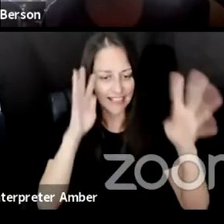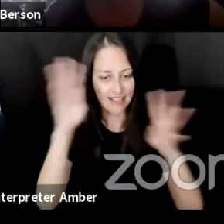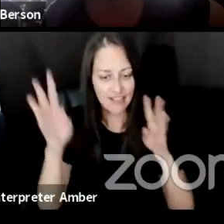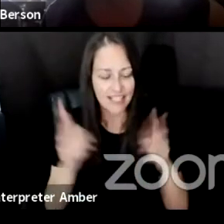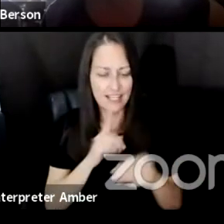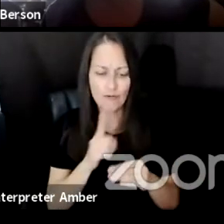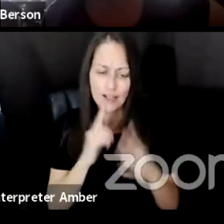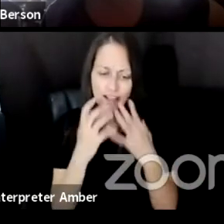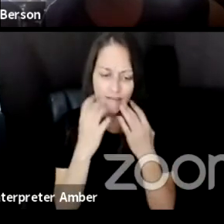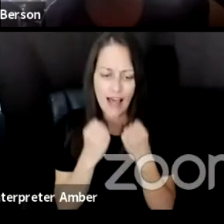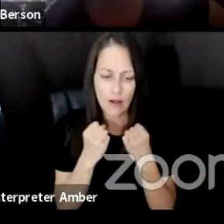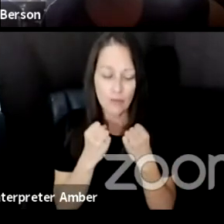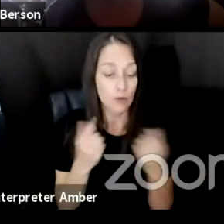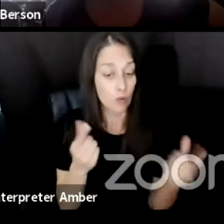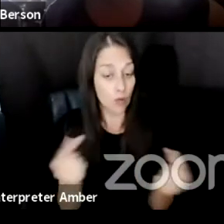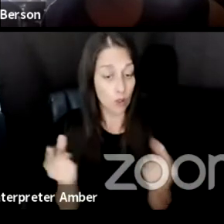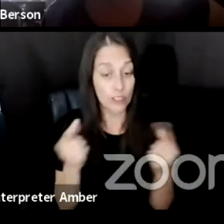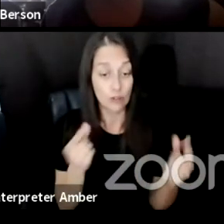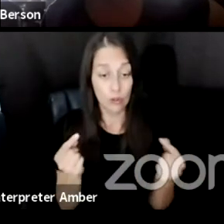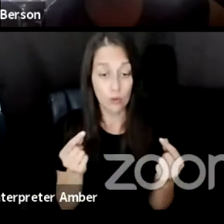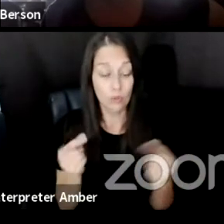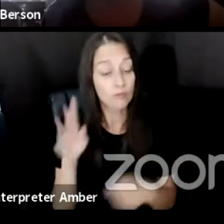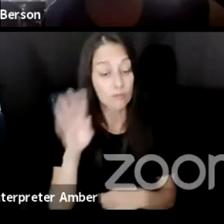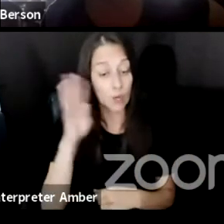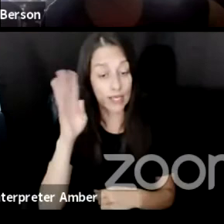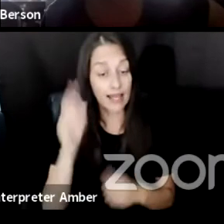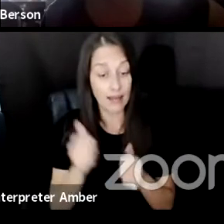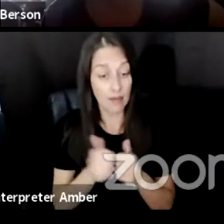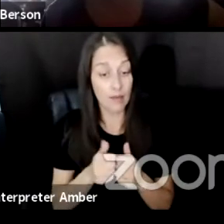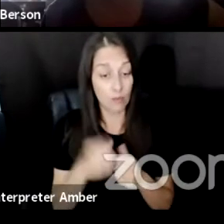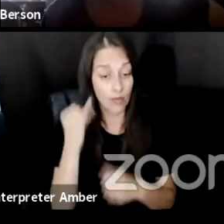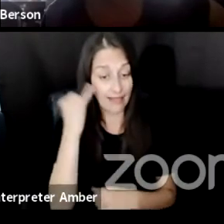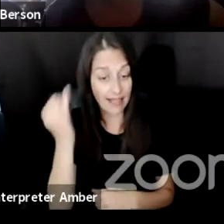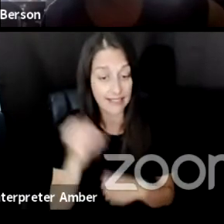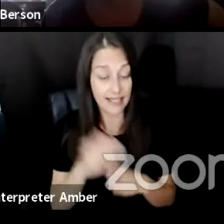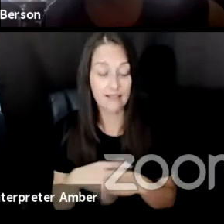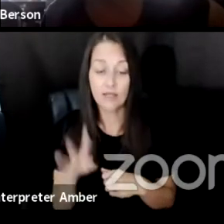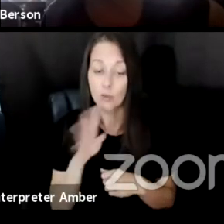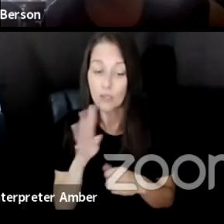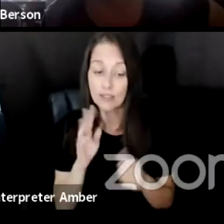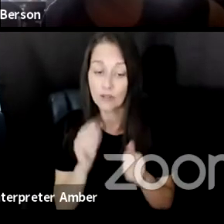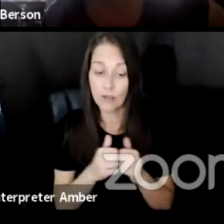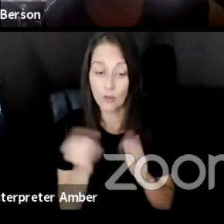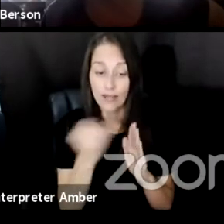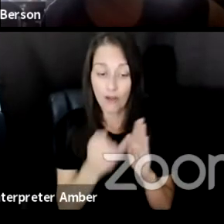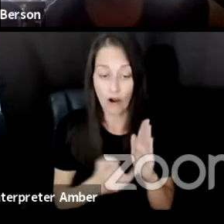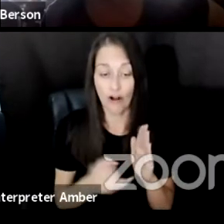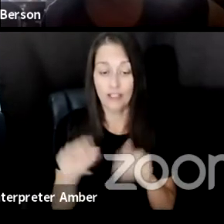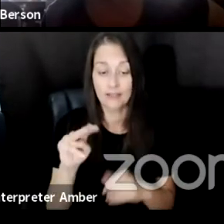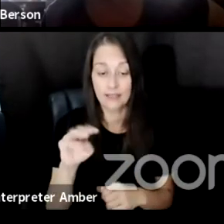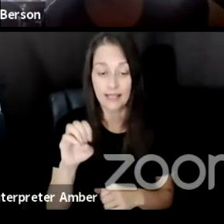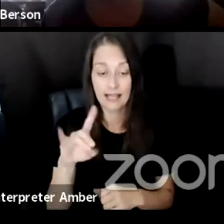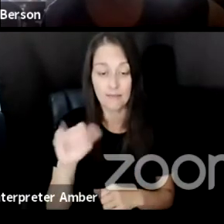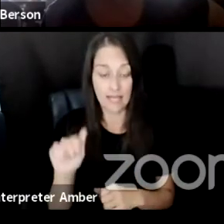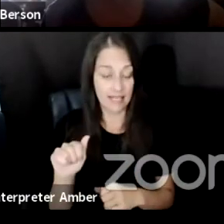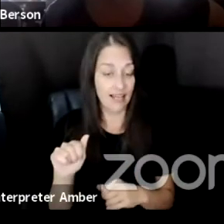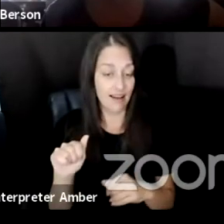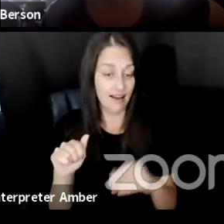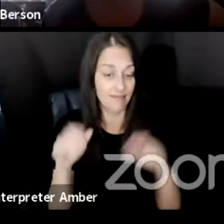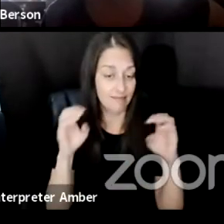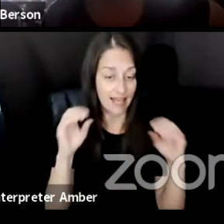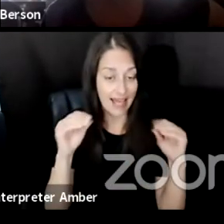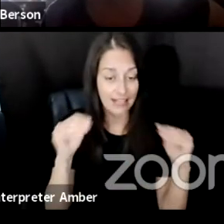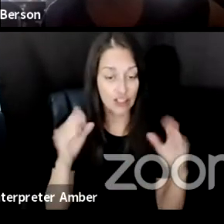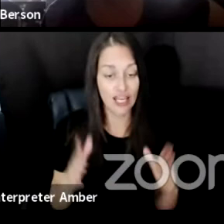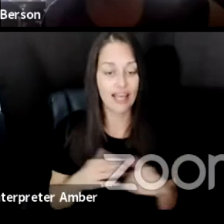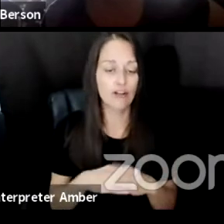And so we came up with like some real things. You know, we talked to arts and media educators, we talked to critics, we talked to PR people, and like